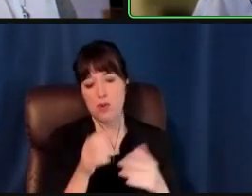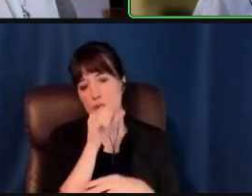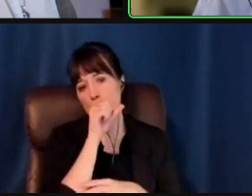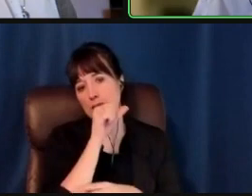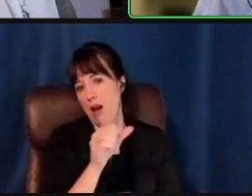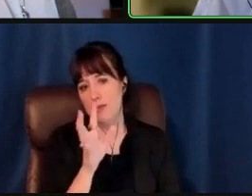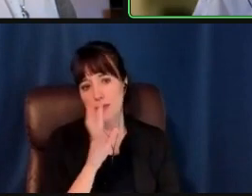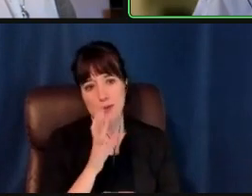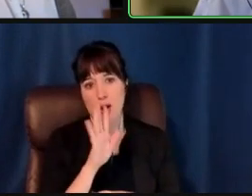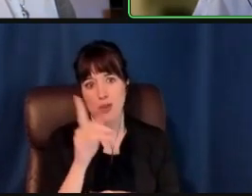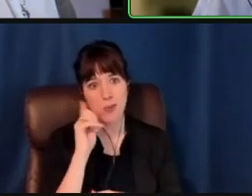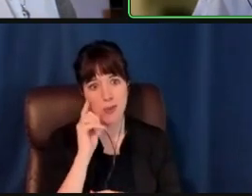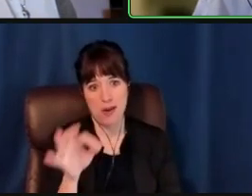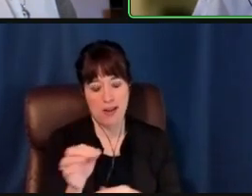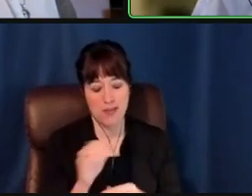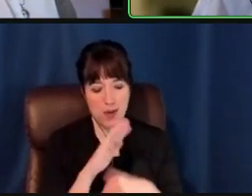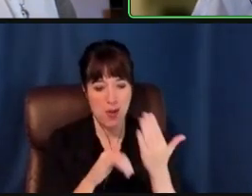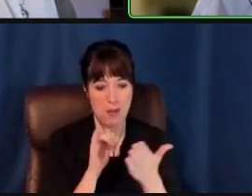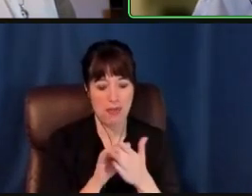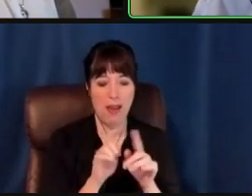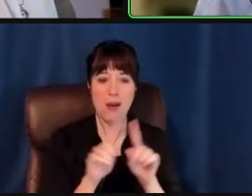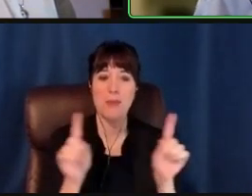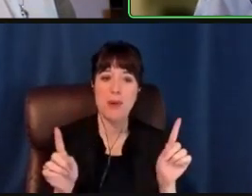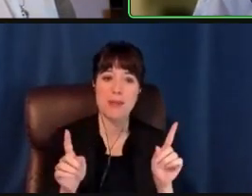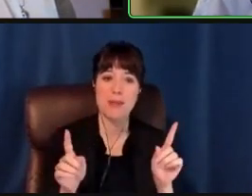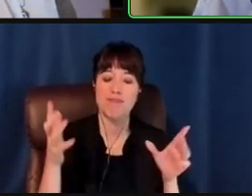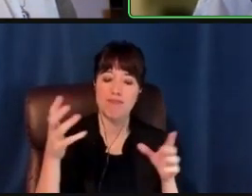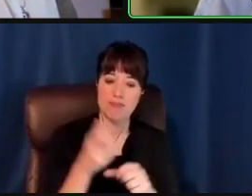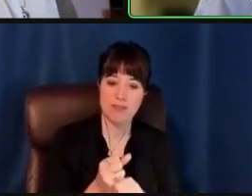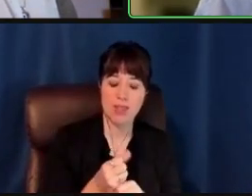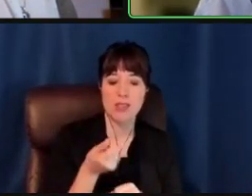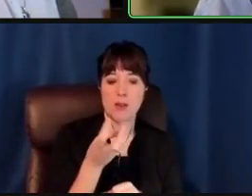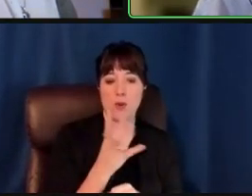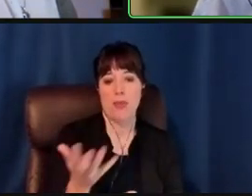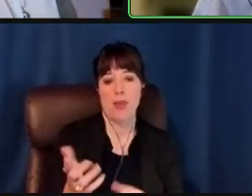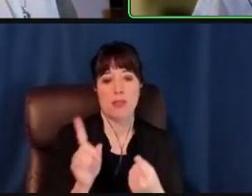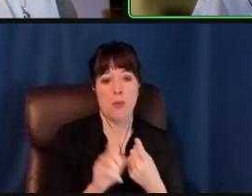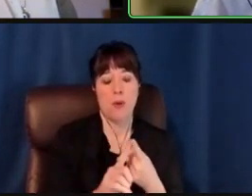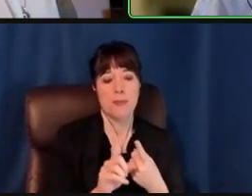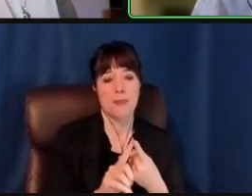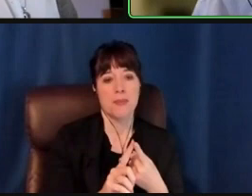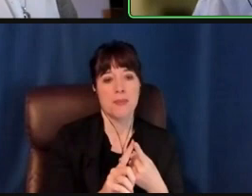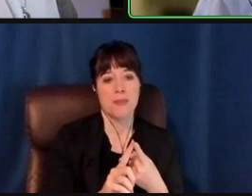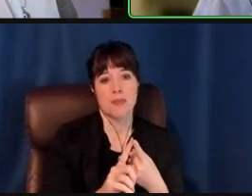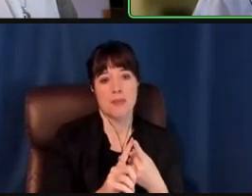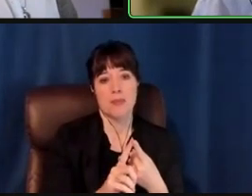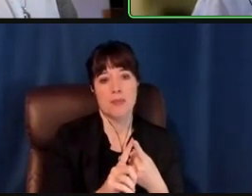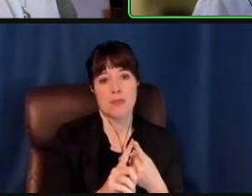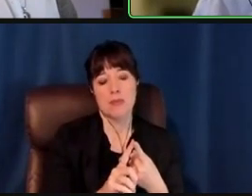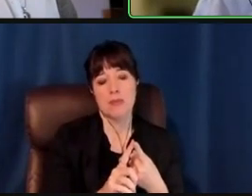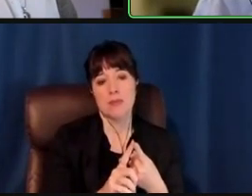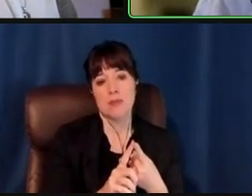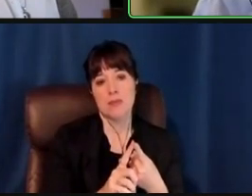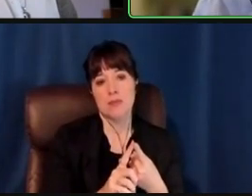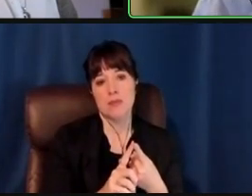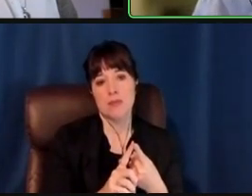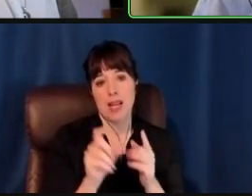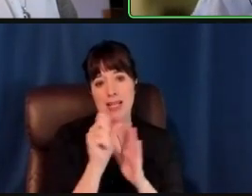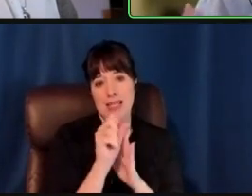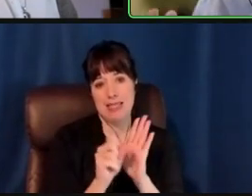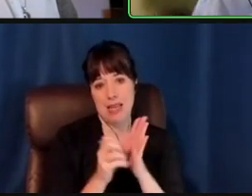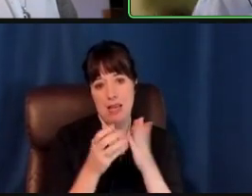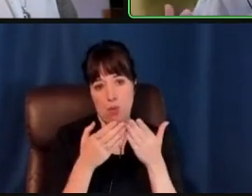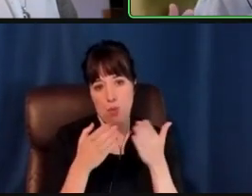off all about it. But the gist of it is a couple of things. One is a